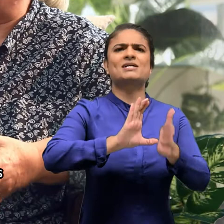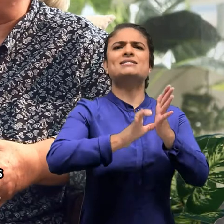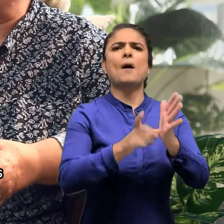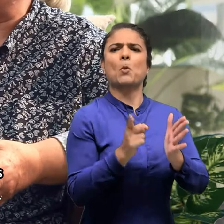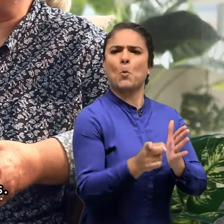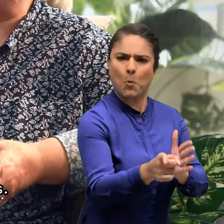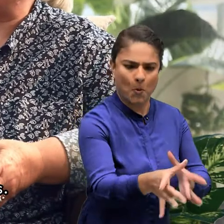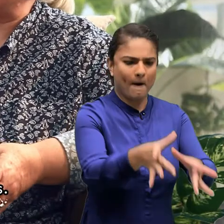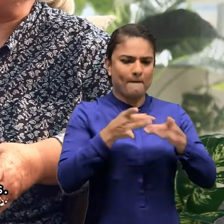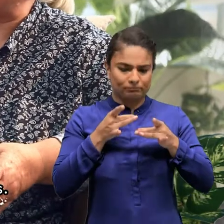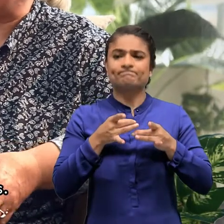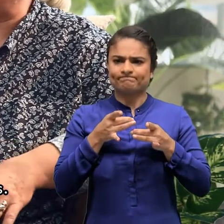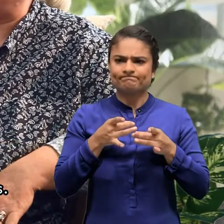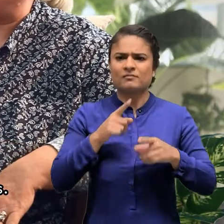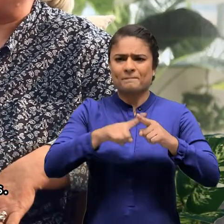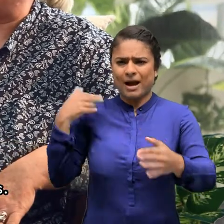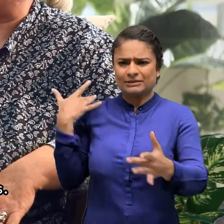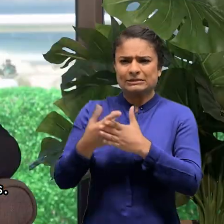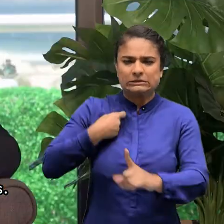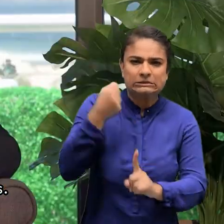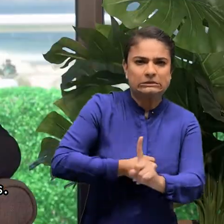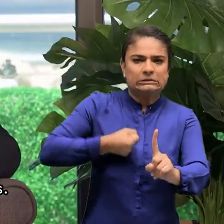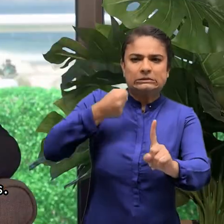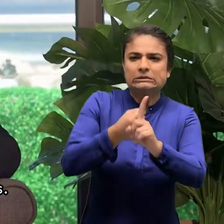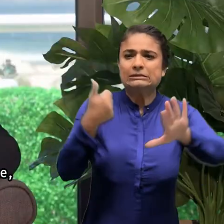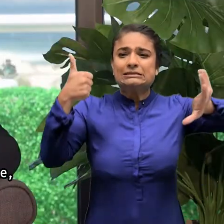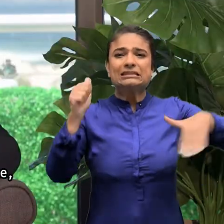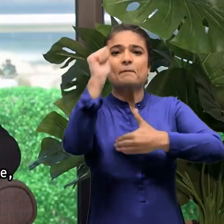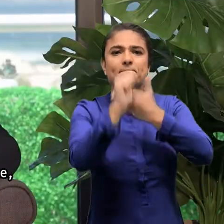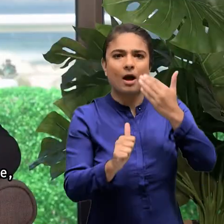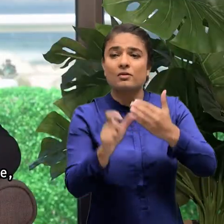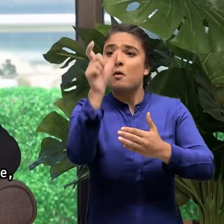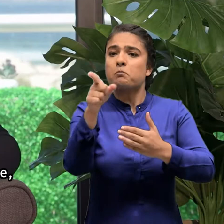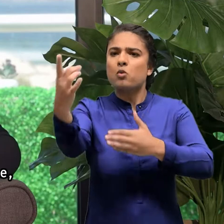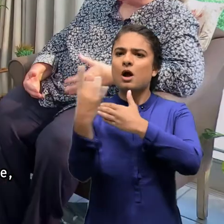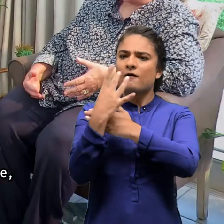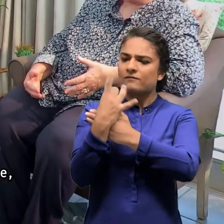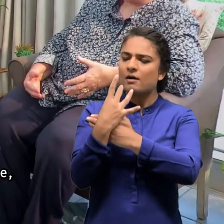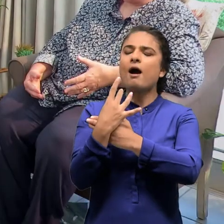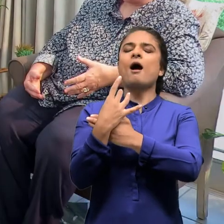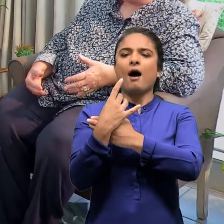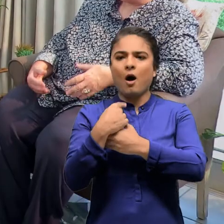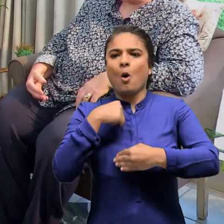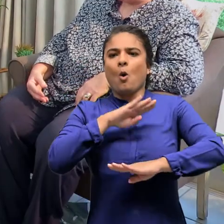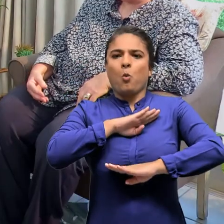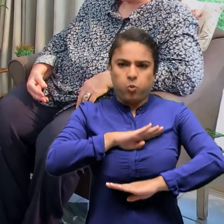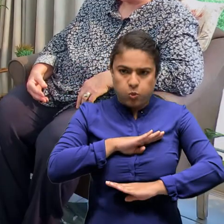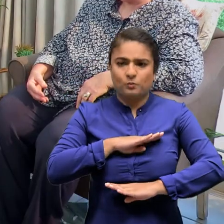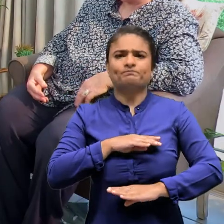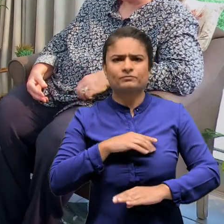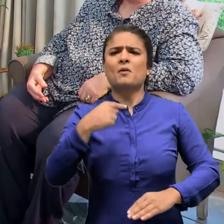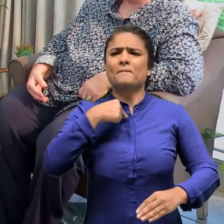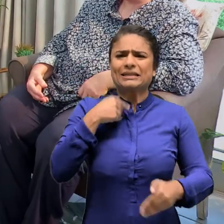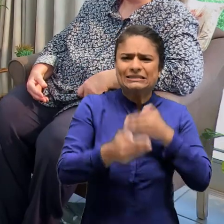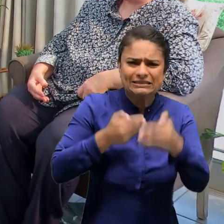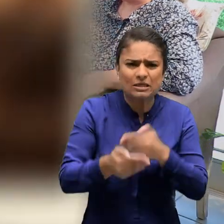a diagnosis, because we had been fighting for one for 6 months. And then when I got that advice, I was really angry.